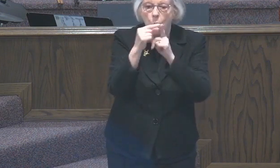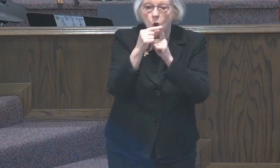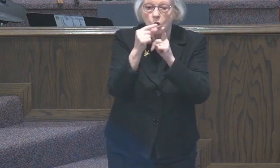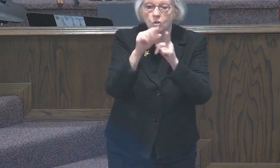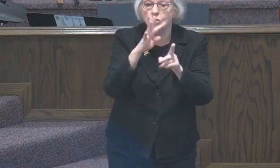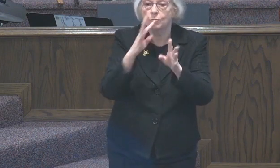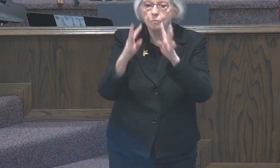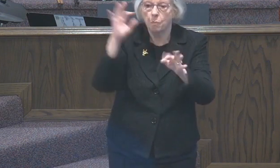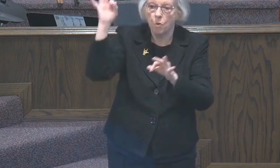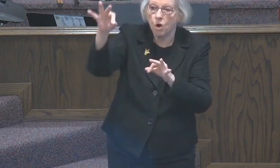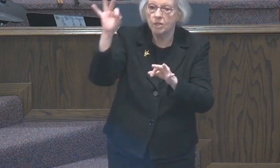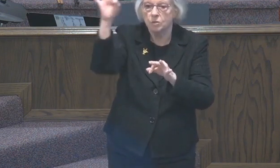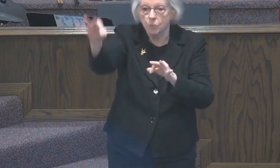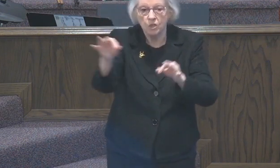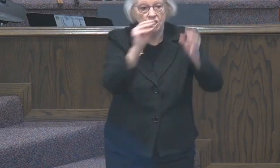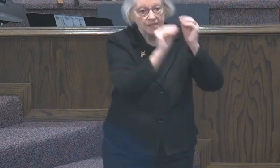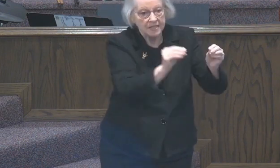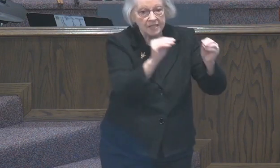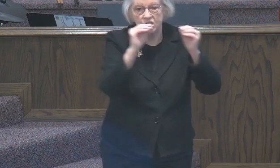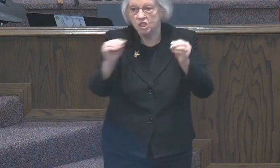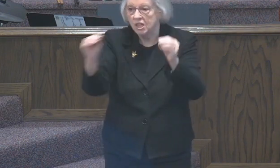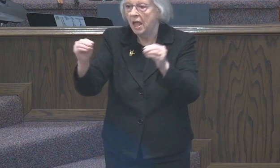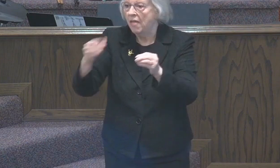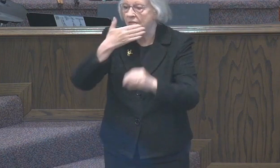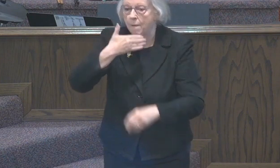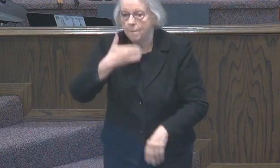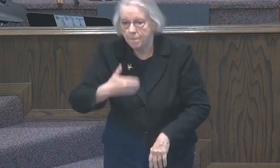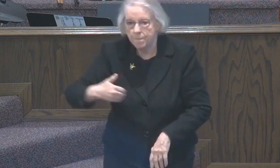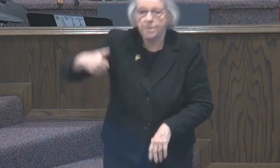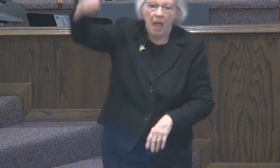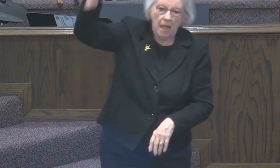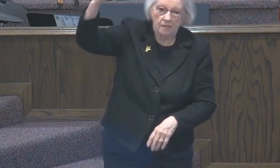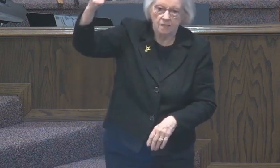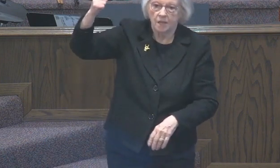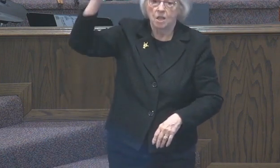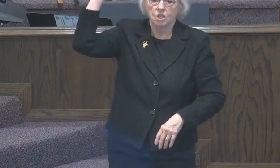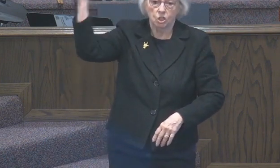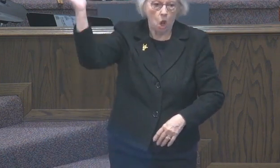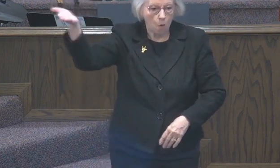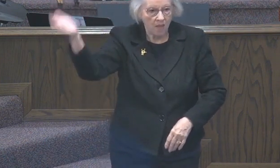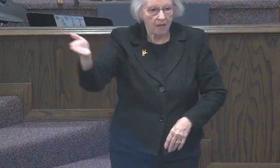day, the best sermon ever preached in any pulpit at any time.